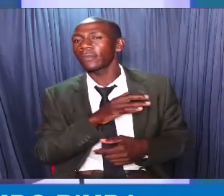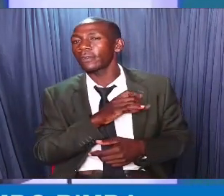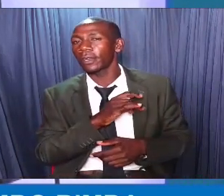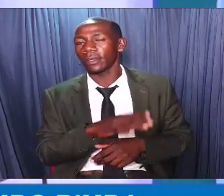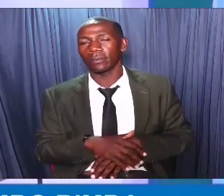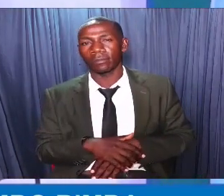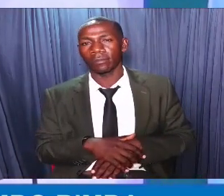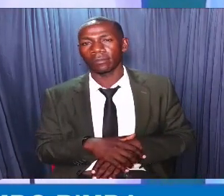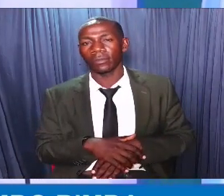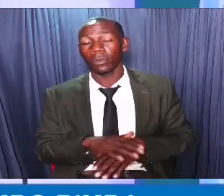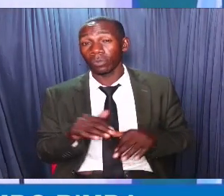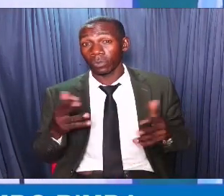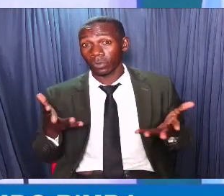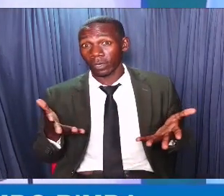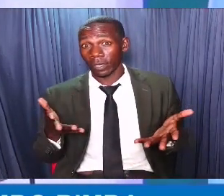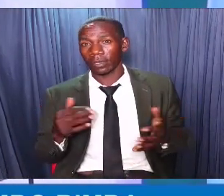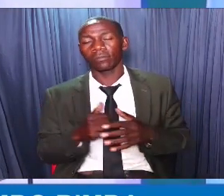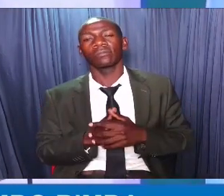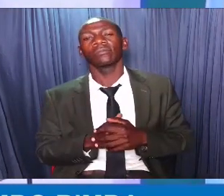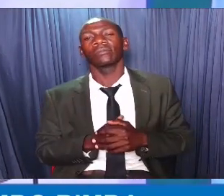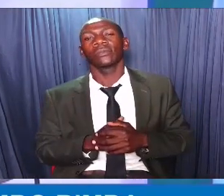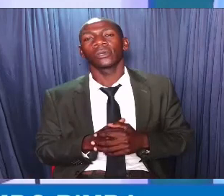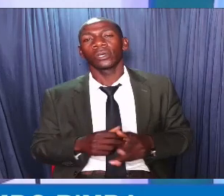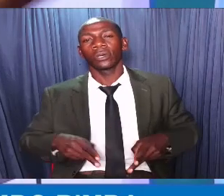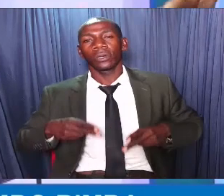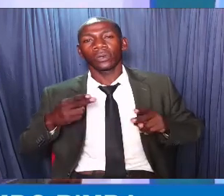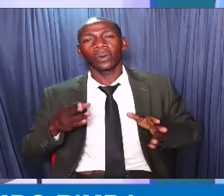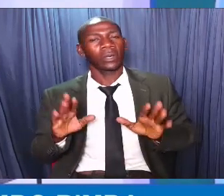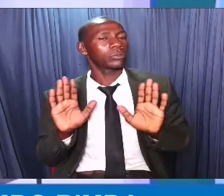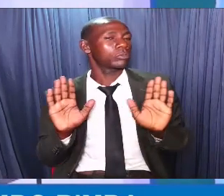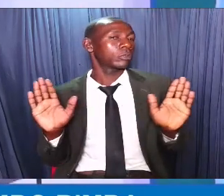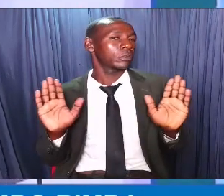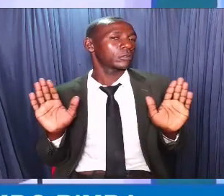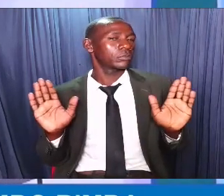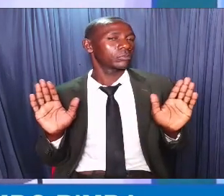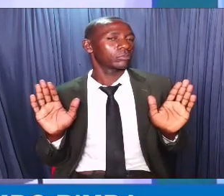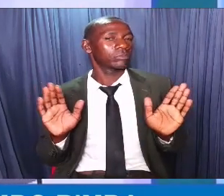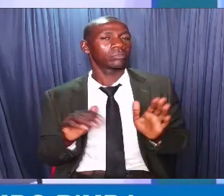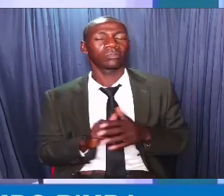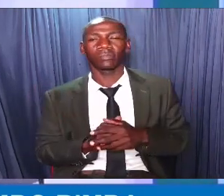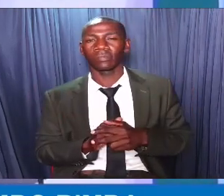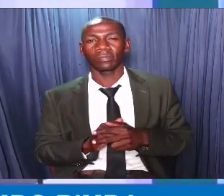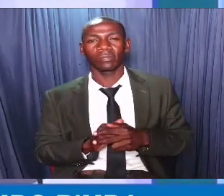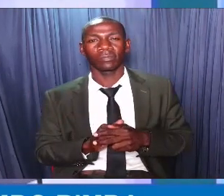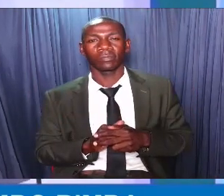least to fear. What? Really? Wanadamu wa leo hapana. The present human beings don't dare